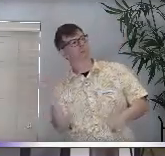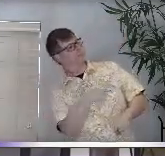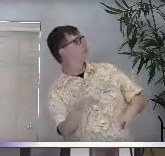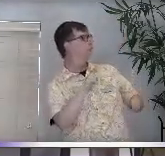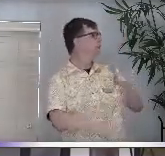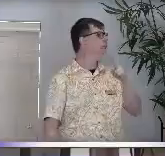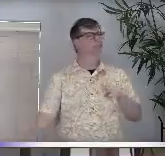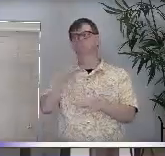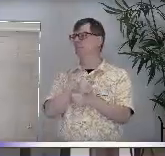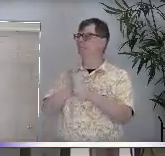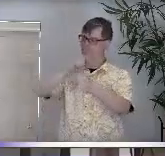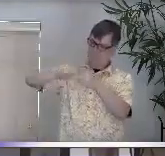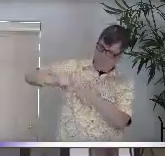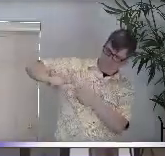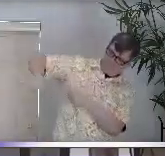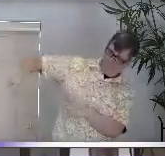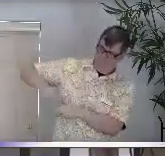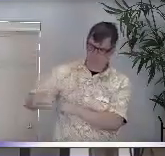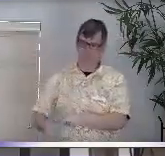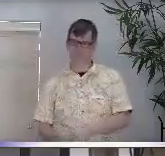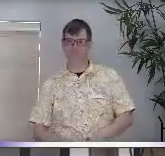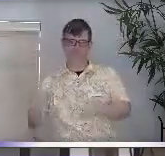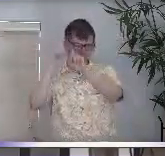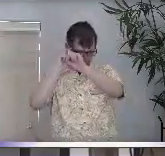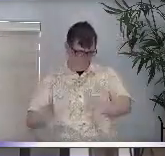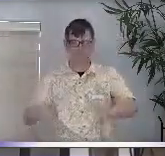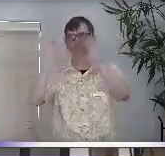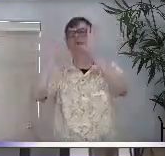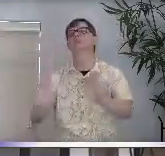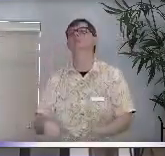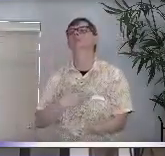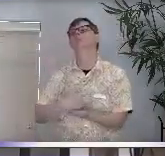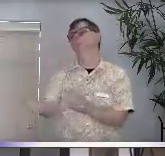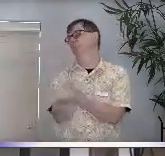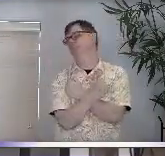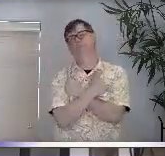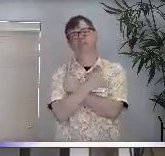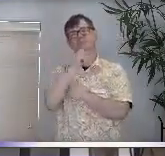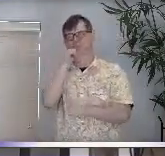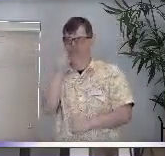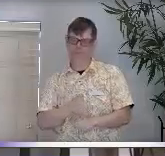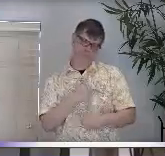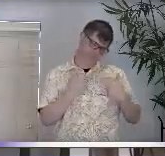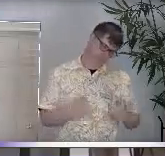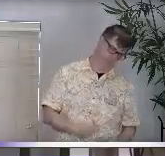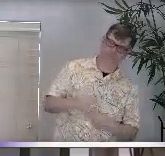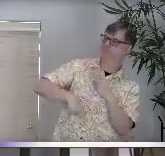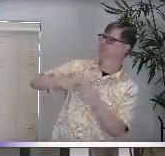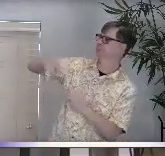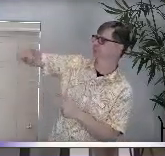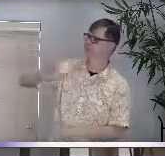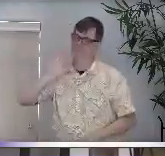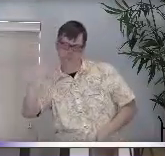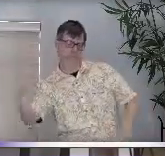right, makes mistakes, and by the way, does things really great sometimes too, and is the most loving, compassionate, heartfelt person that